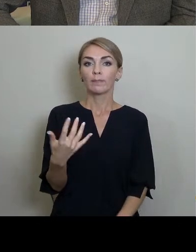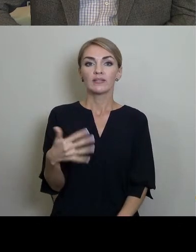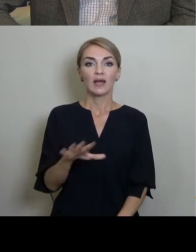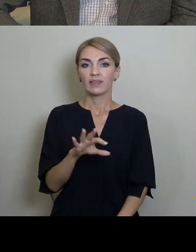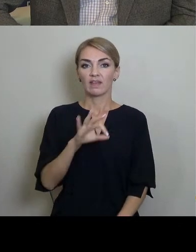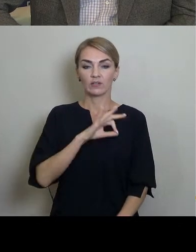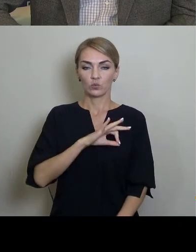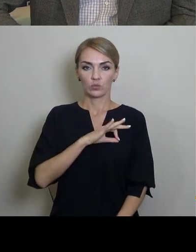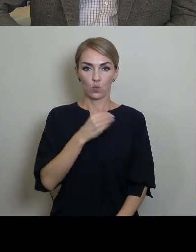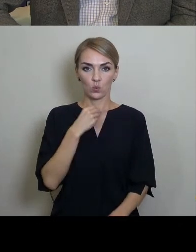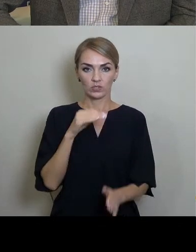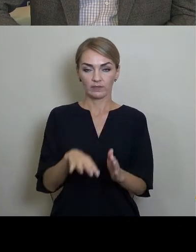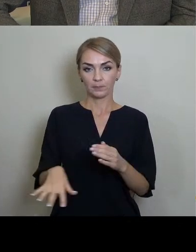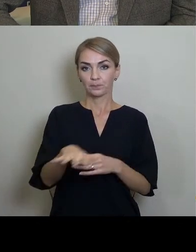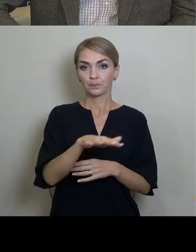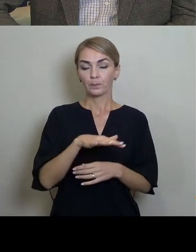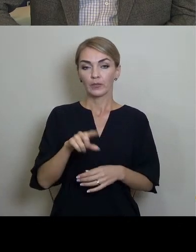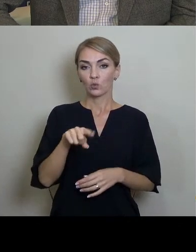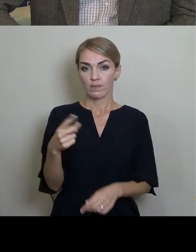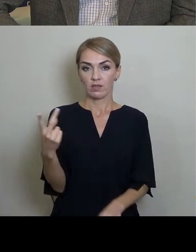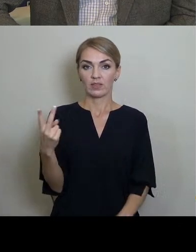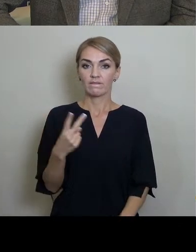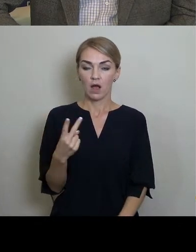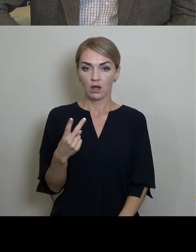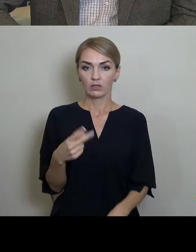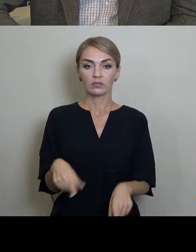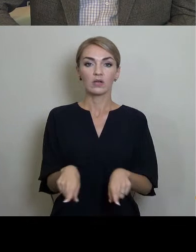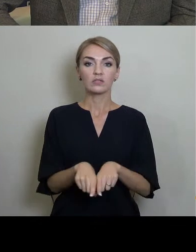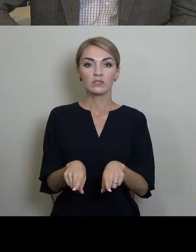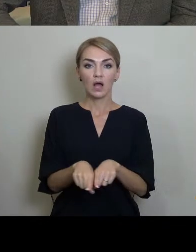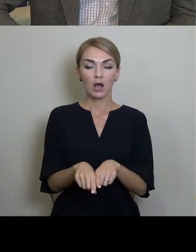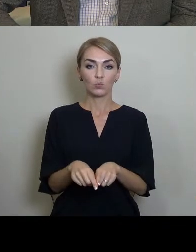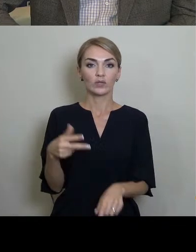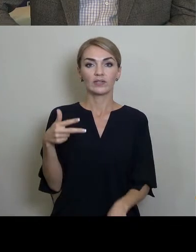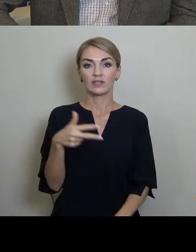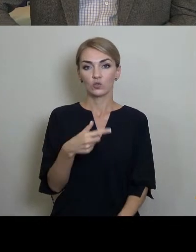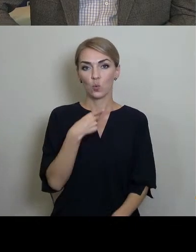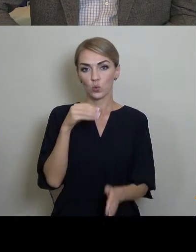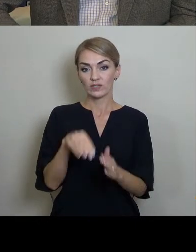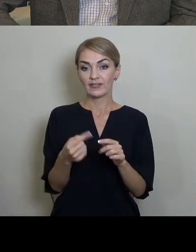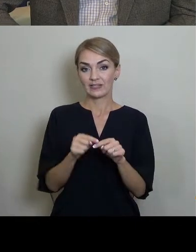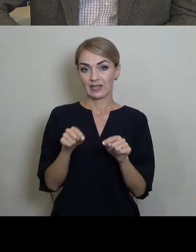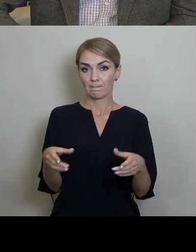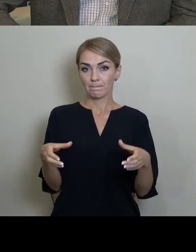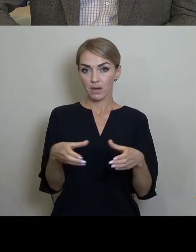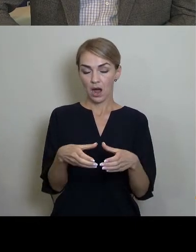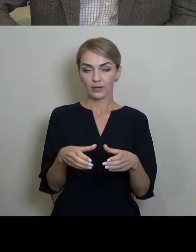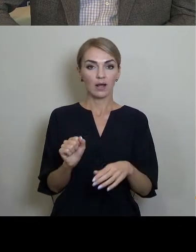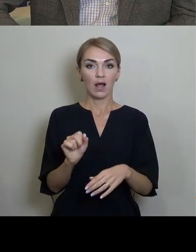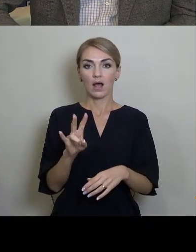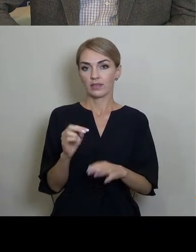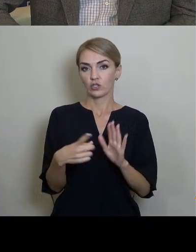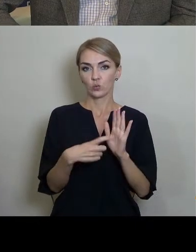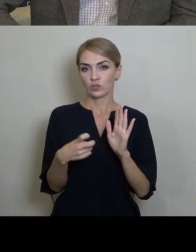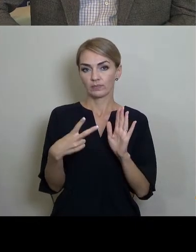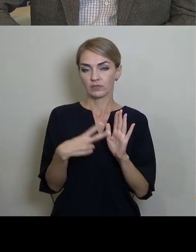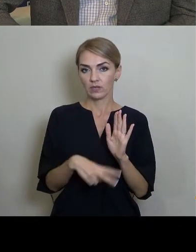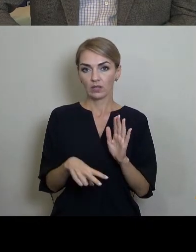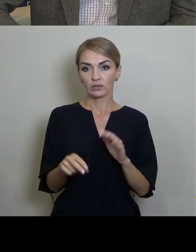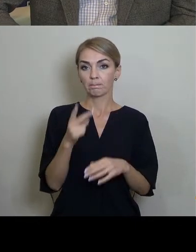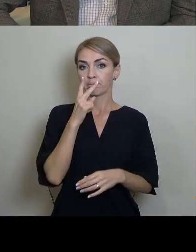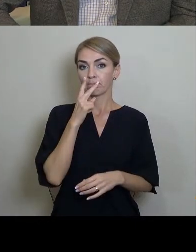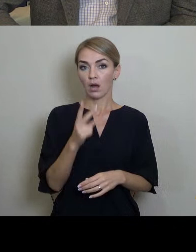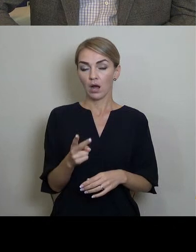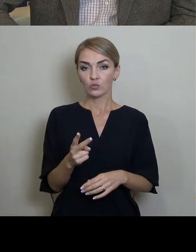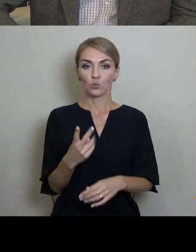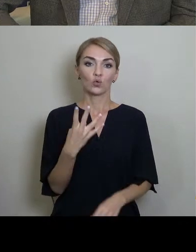3,500 minus this number will be 150 unused votes. And the other one, the same, 300